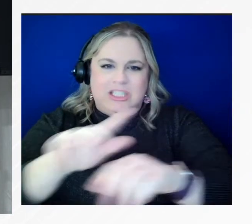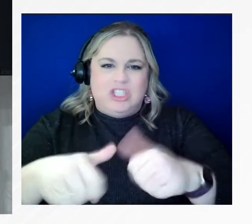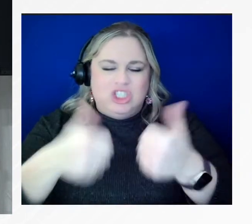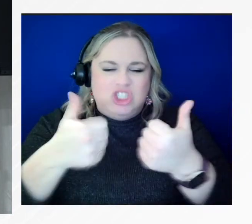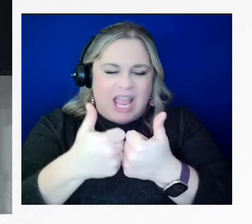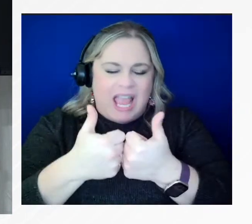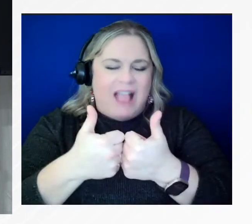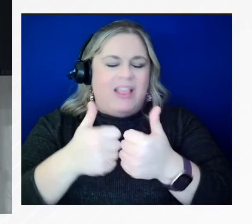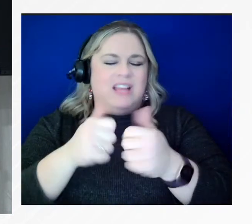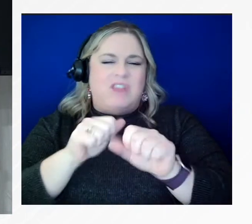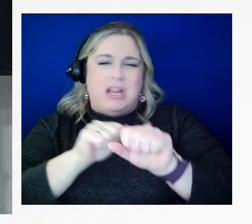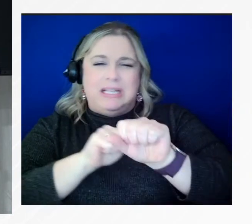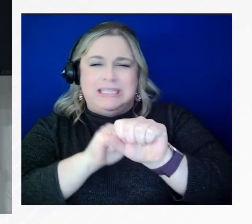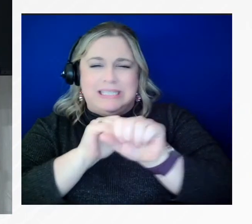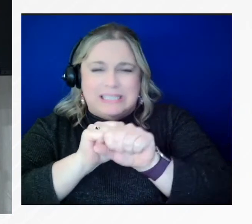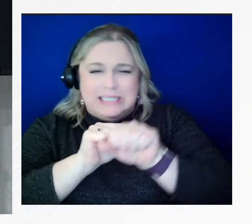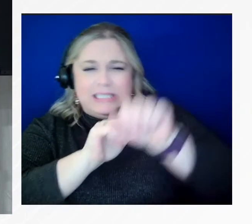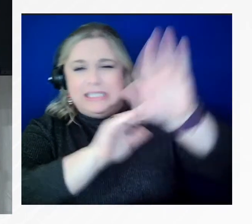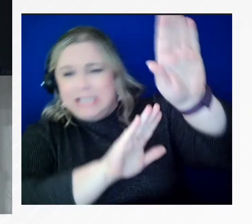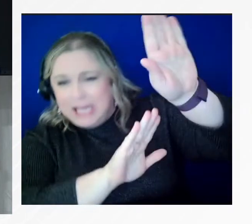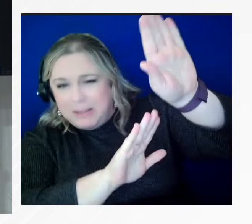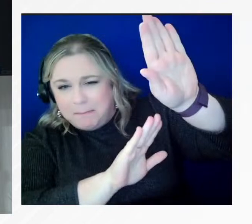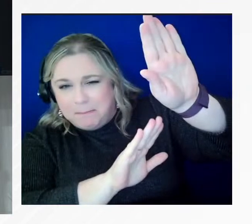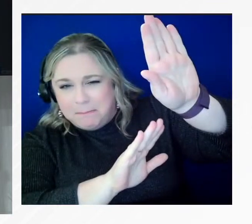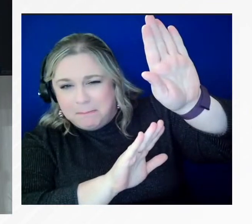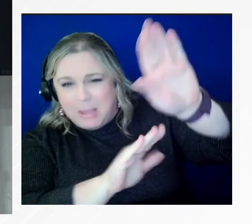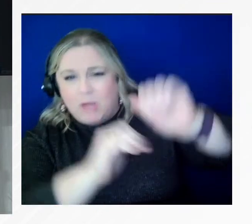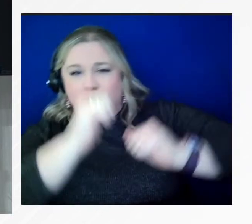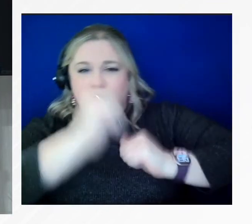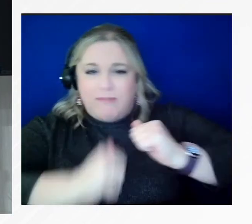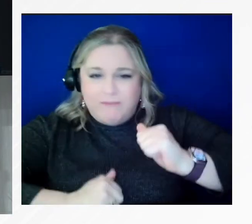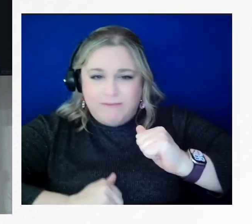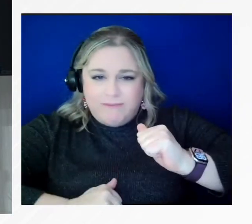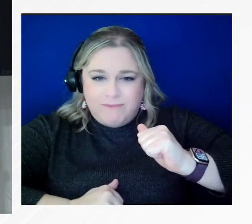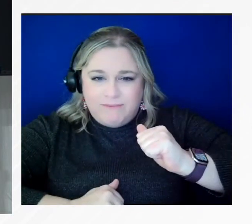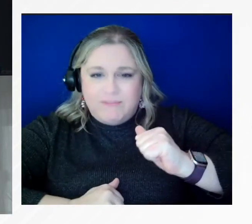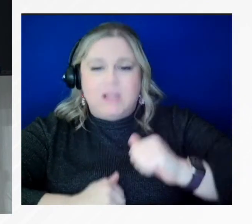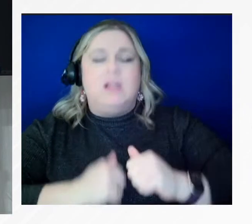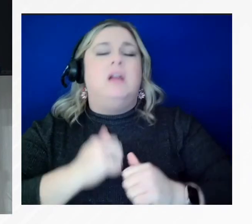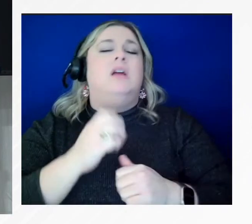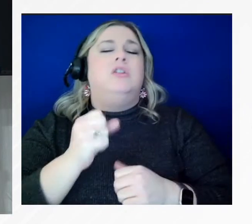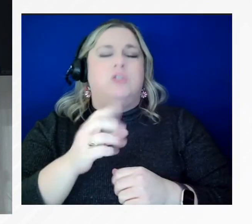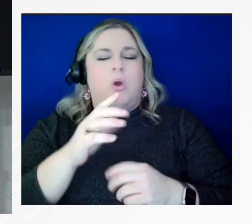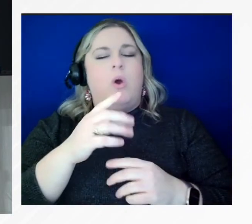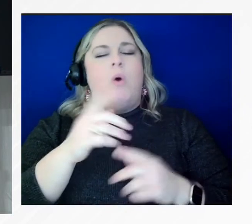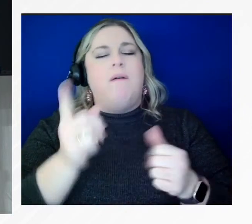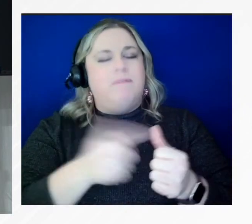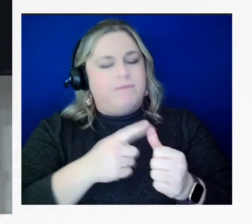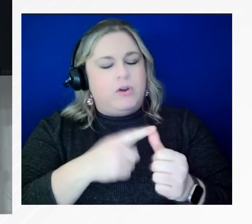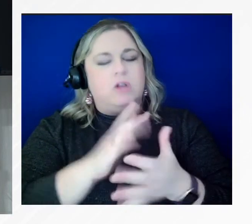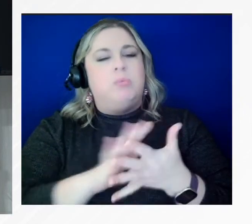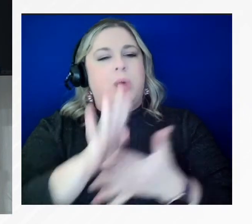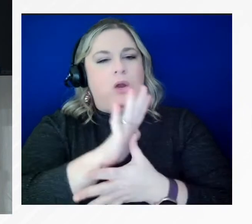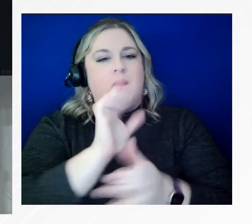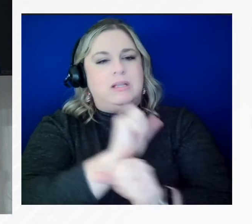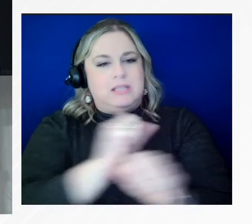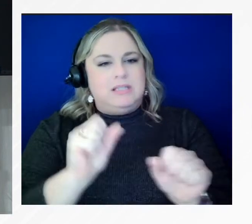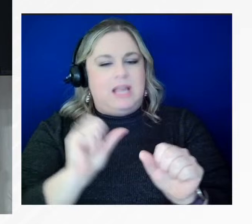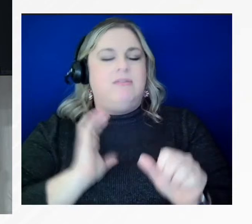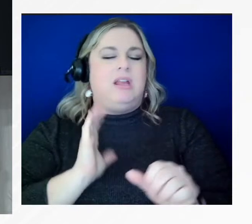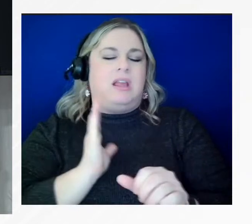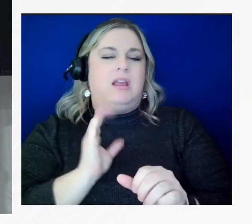country, very rugged, and so we do look out for the safety of the first responders and are